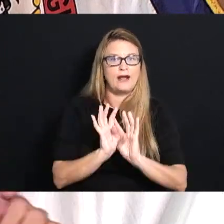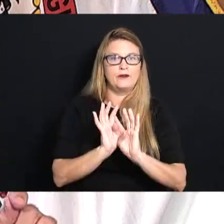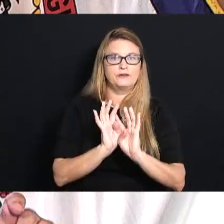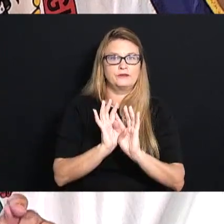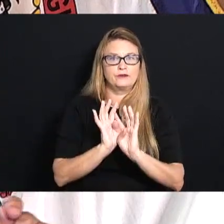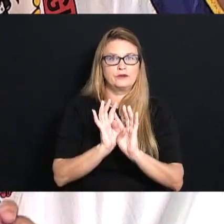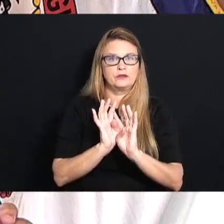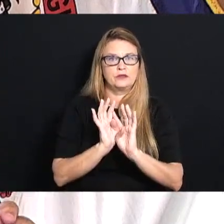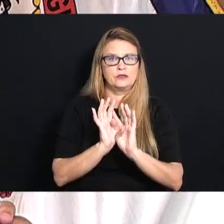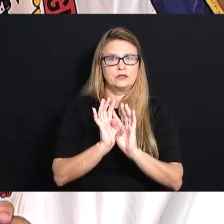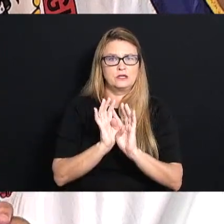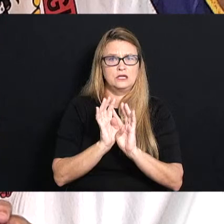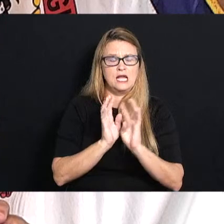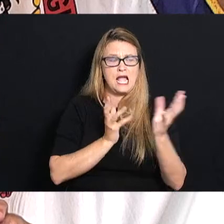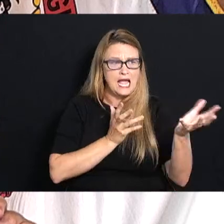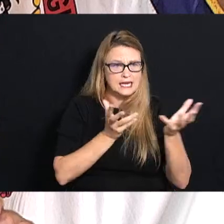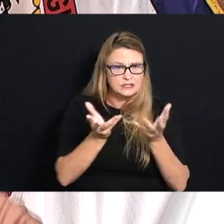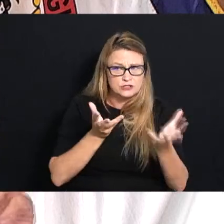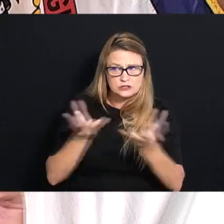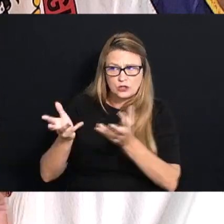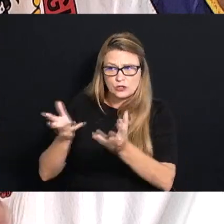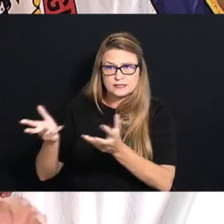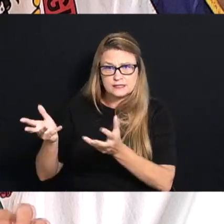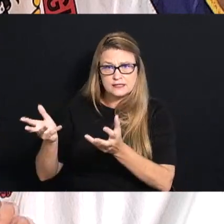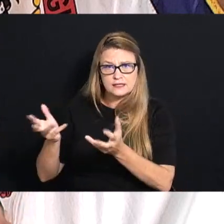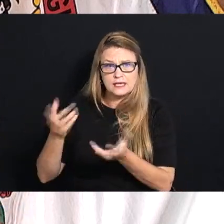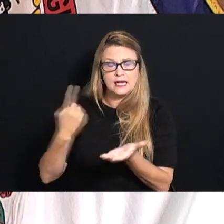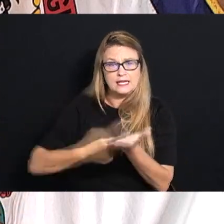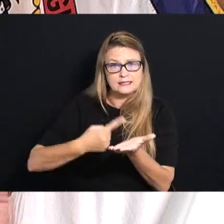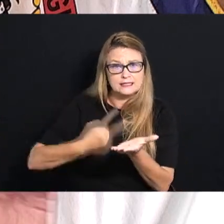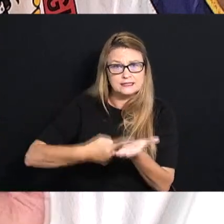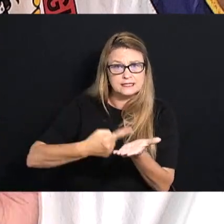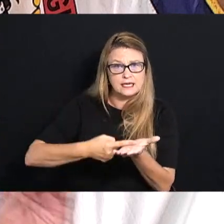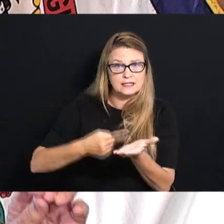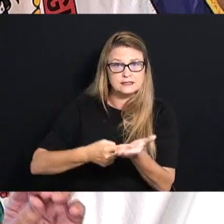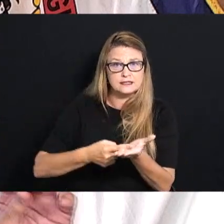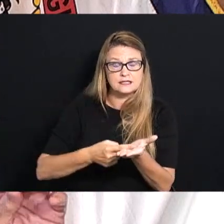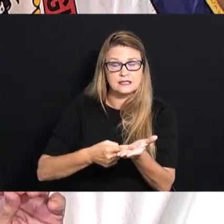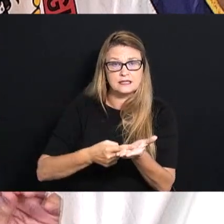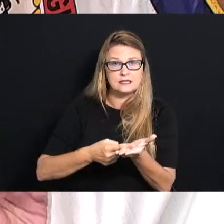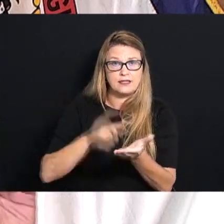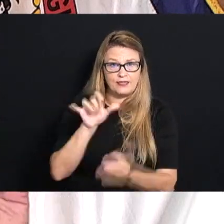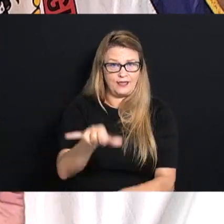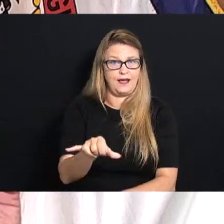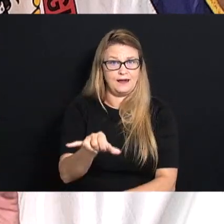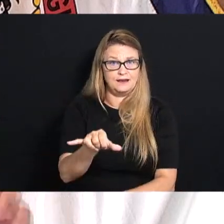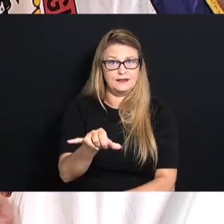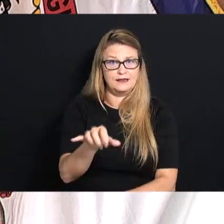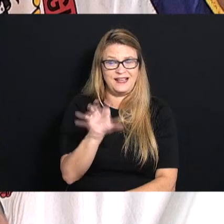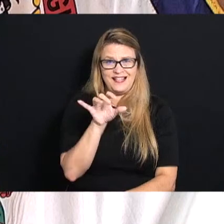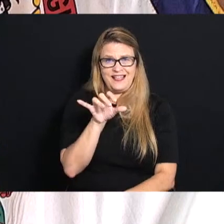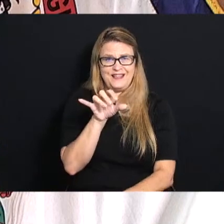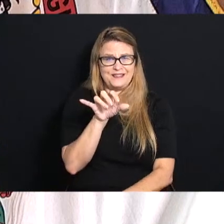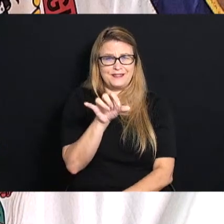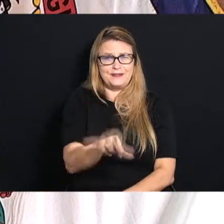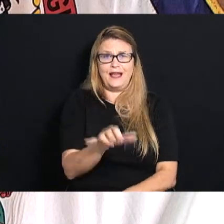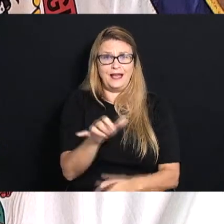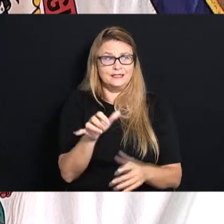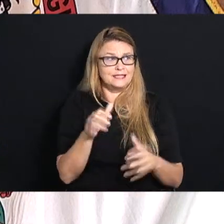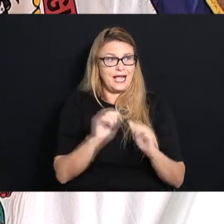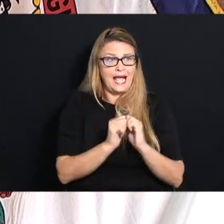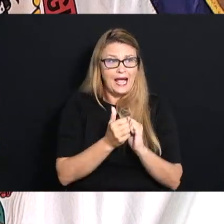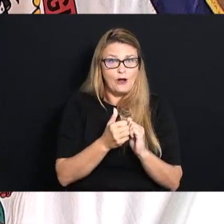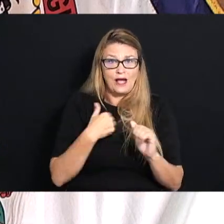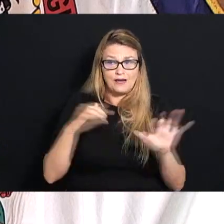work through our personal income tax and look at that. I said this is the way I've done everything in my